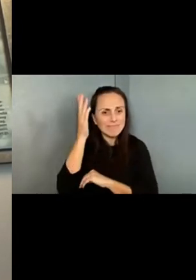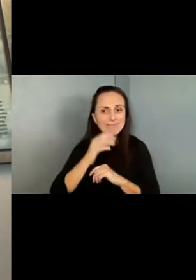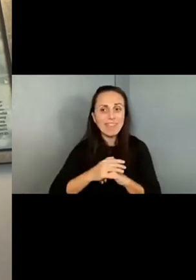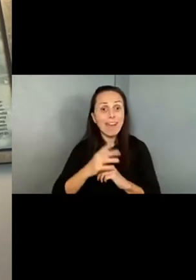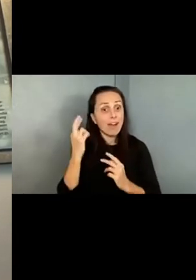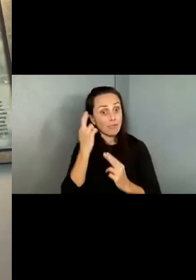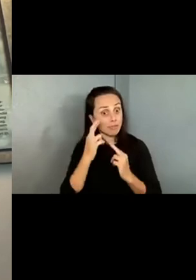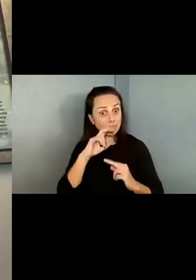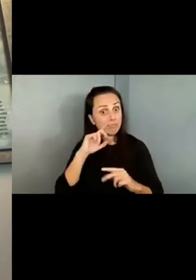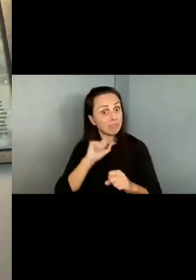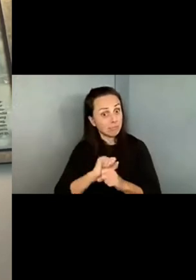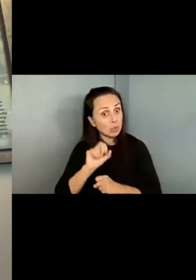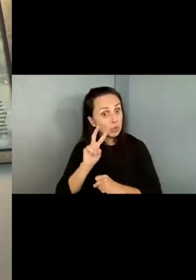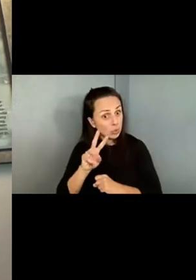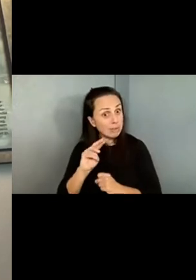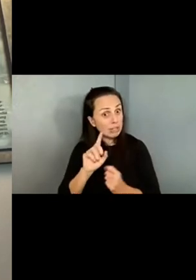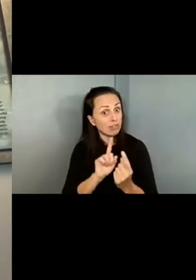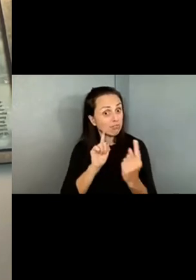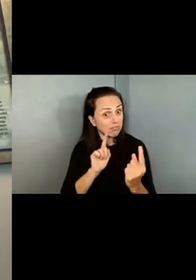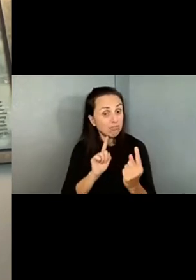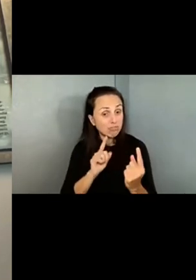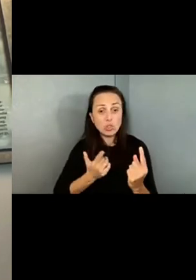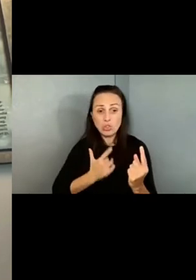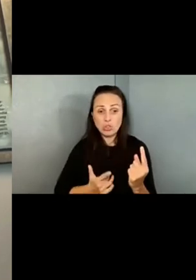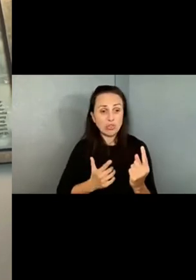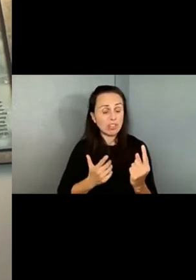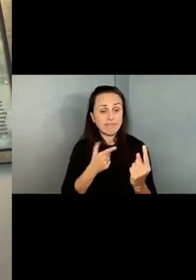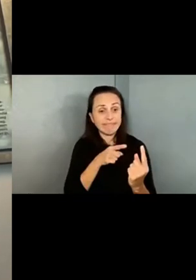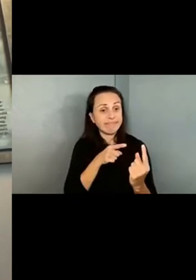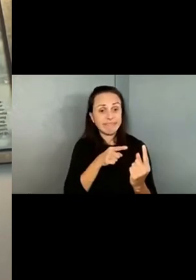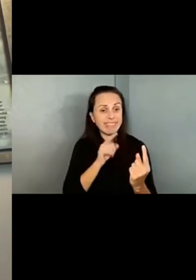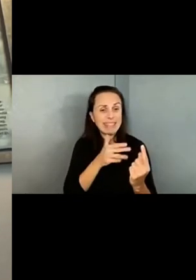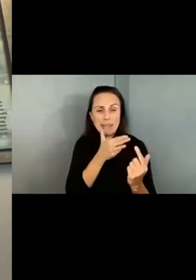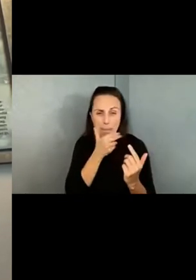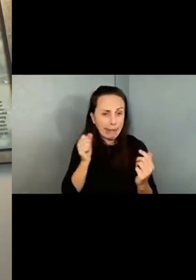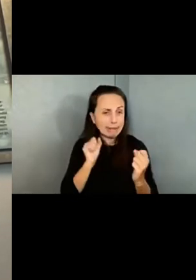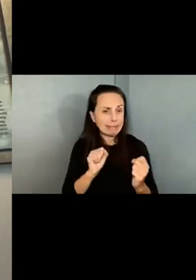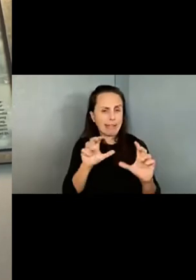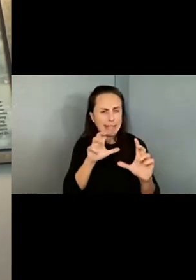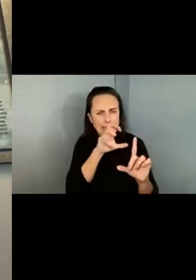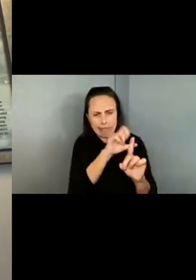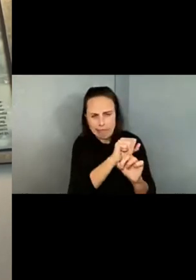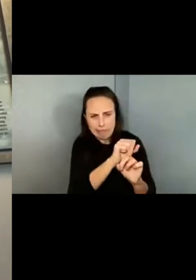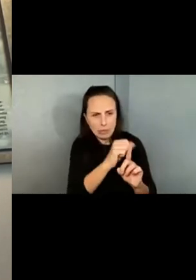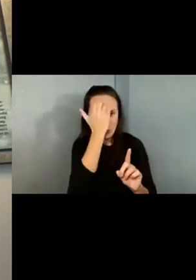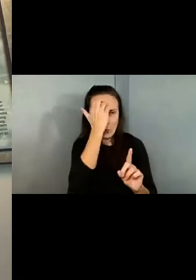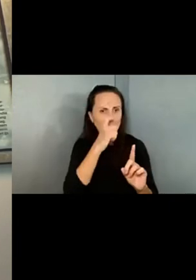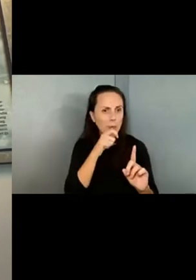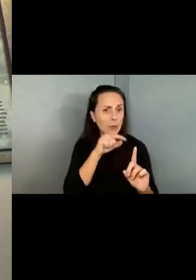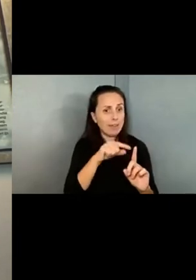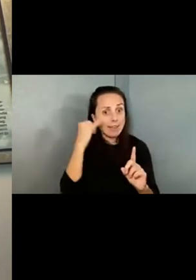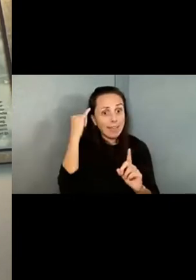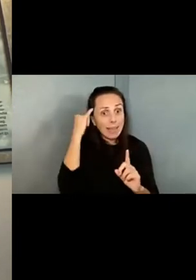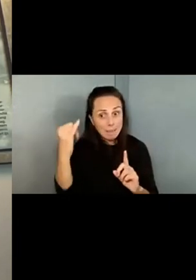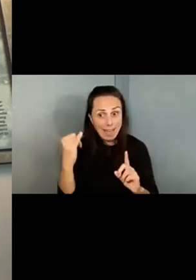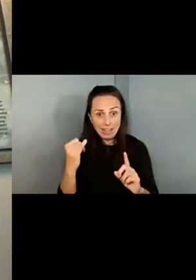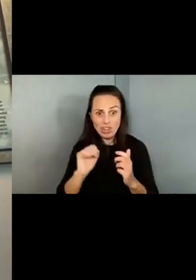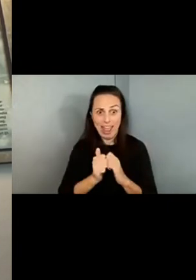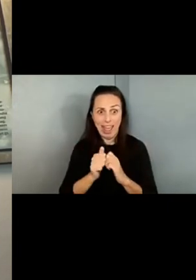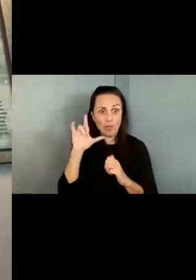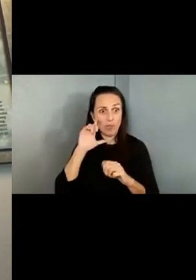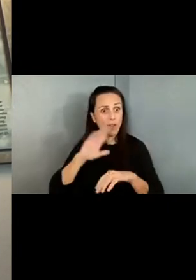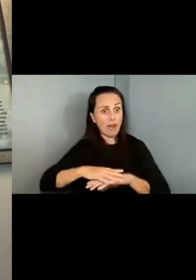realized, wow, really 2 meters away is usually about the best I can do. And you can imagine what that's like on a campus,